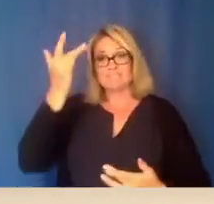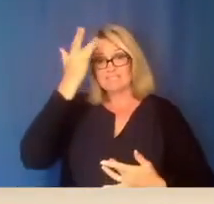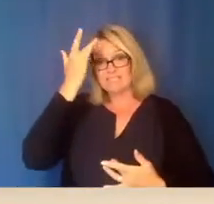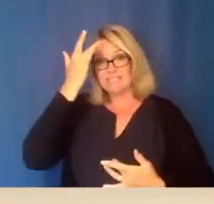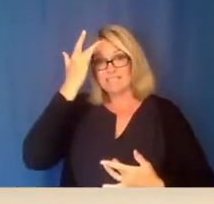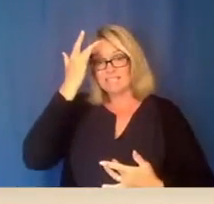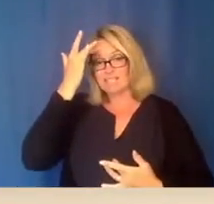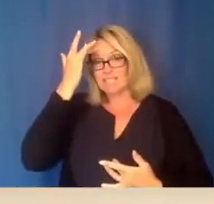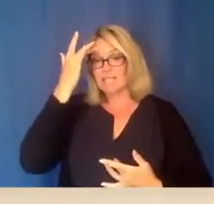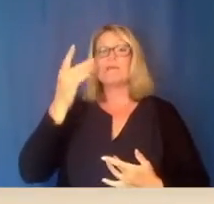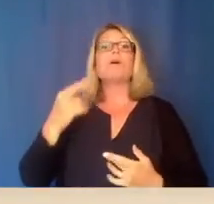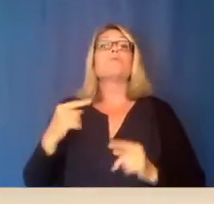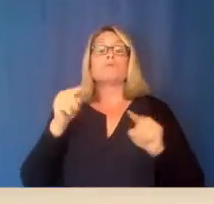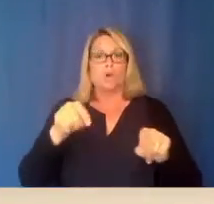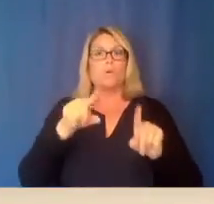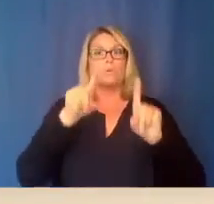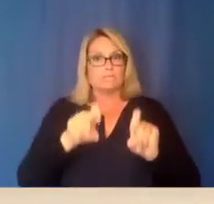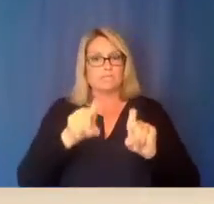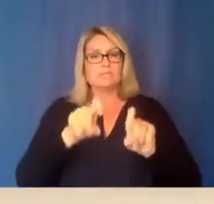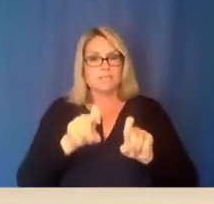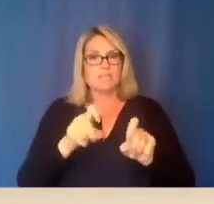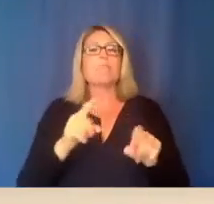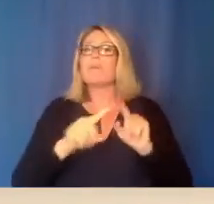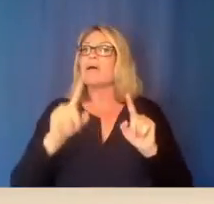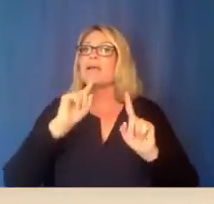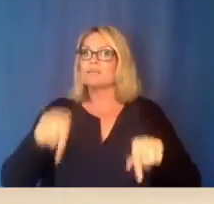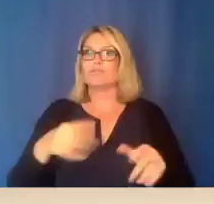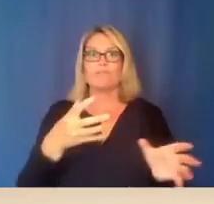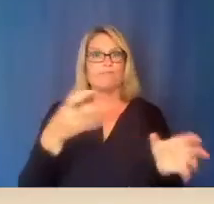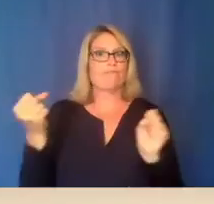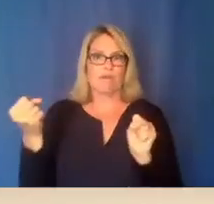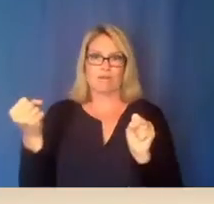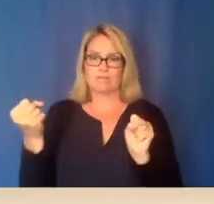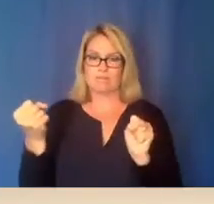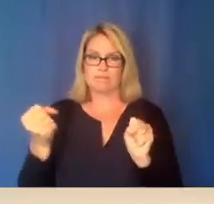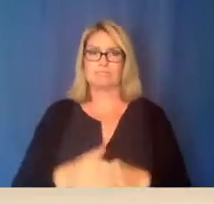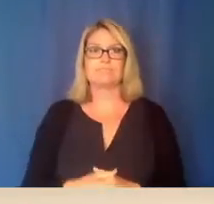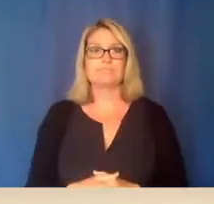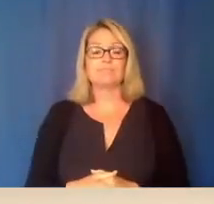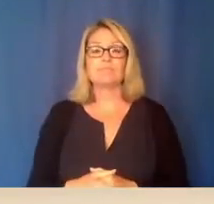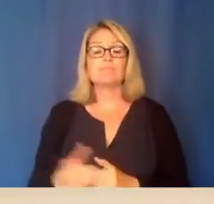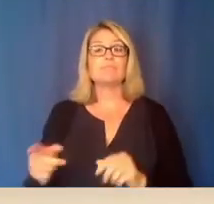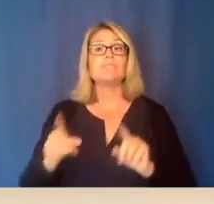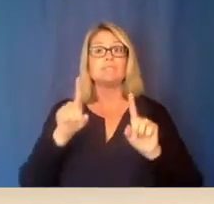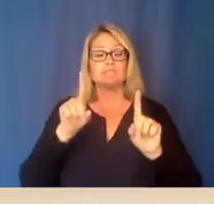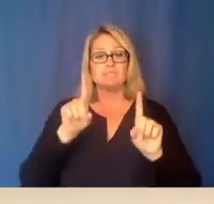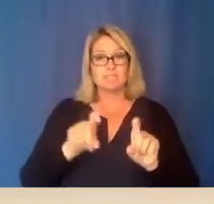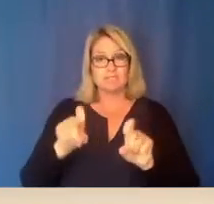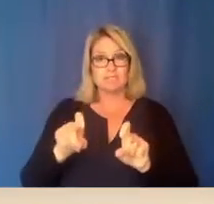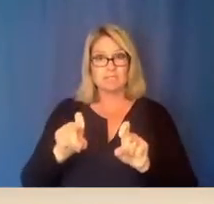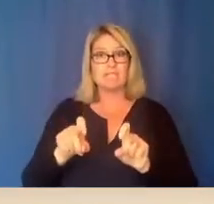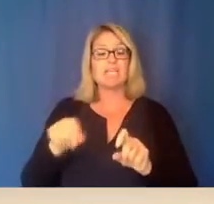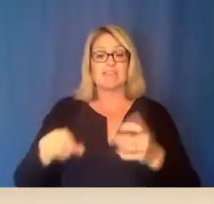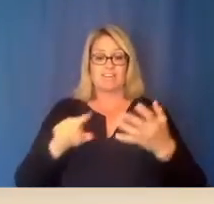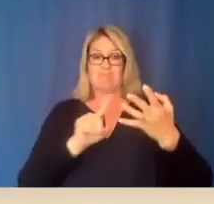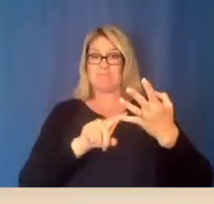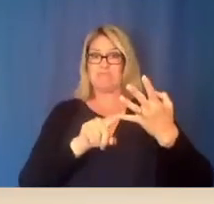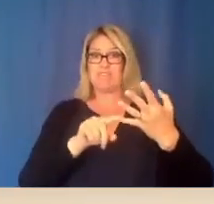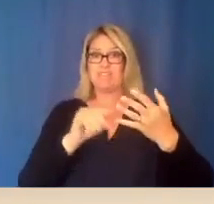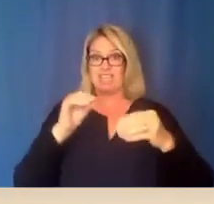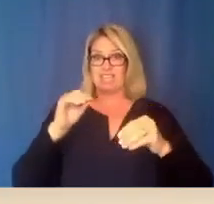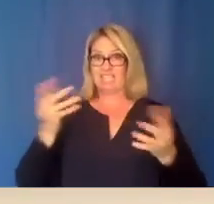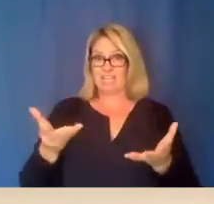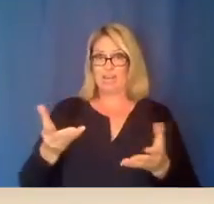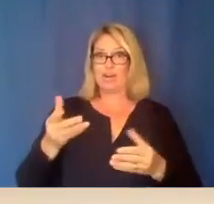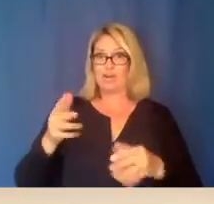excellent capacity and turnaround times. Our rate of COVID-19 testing per capita is 5th in the country. Last